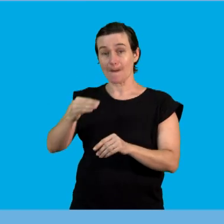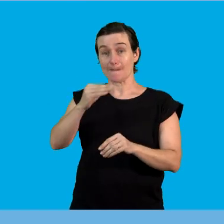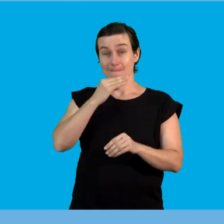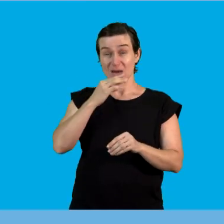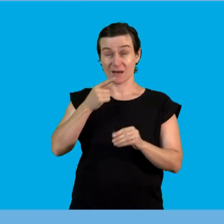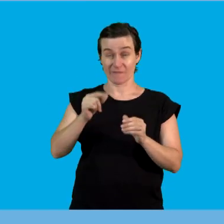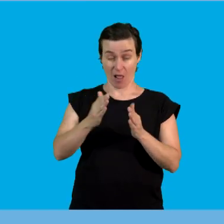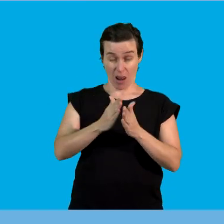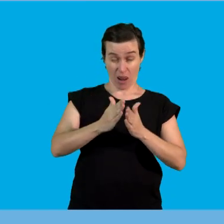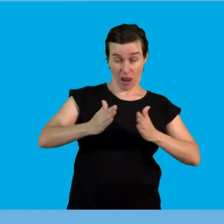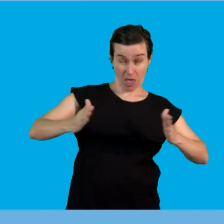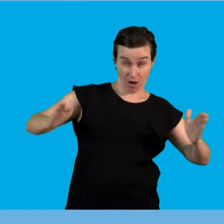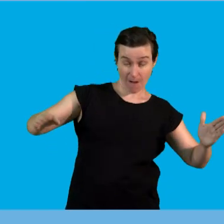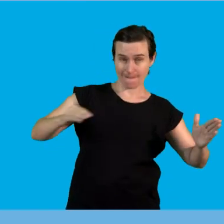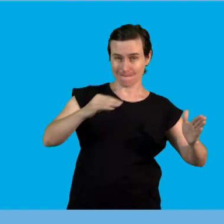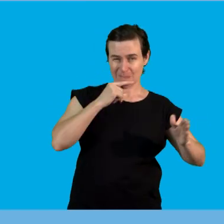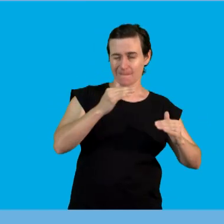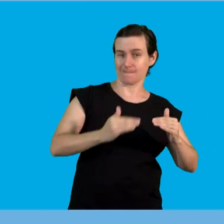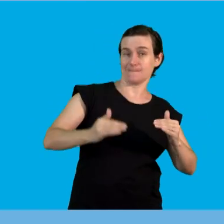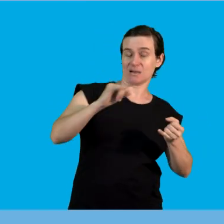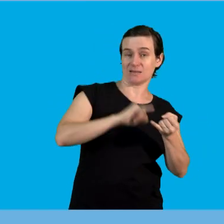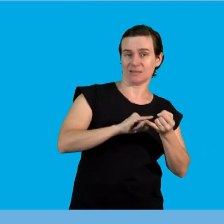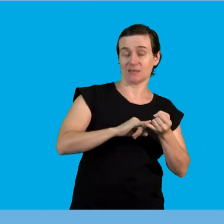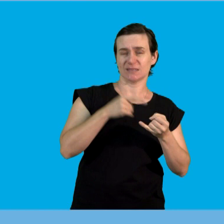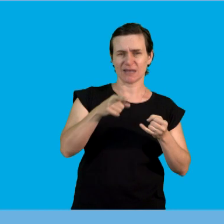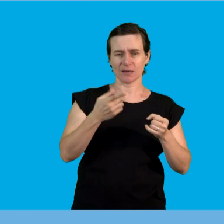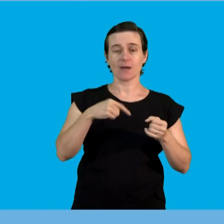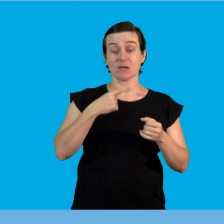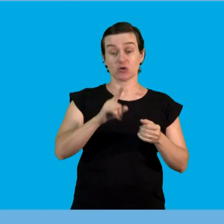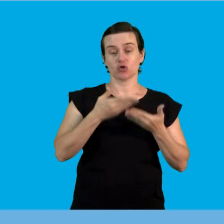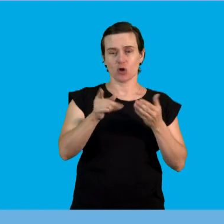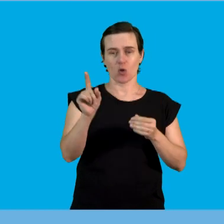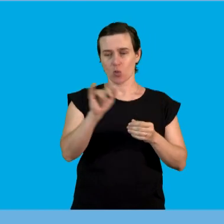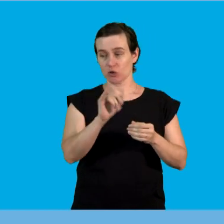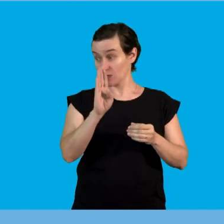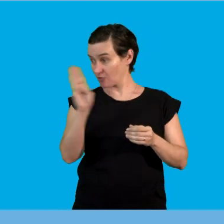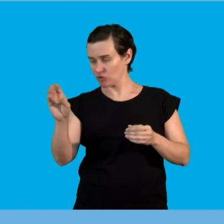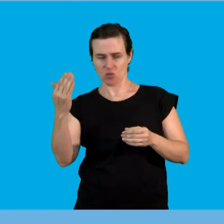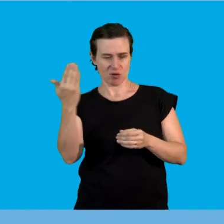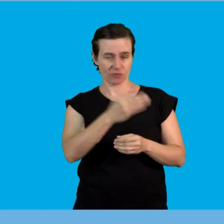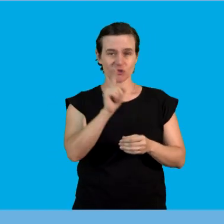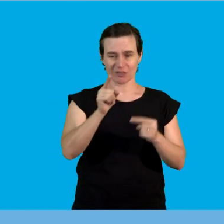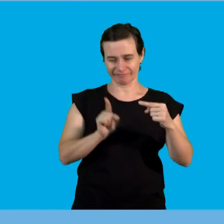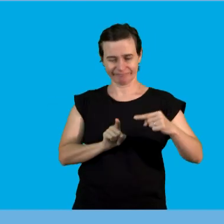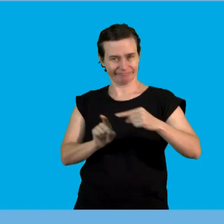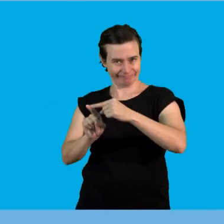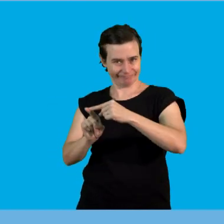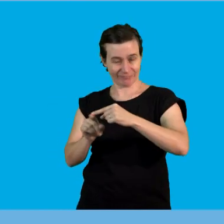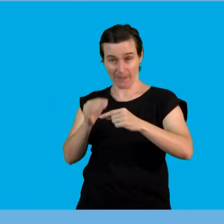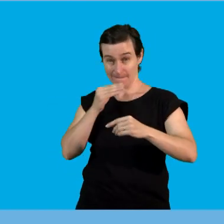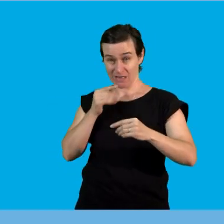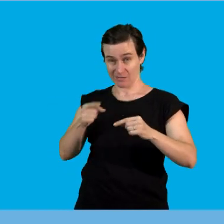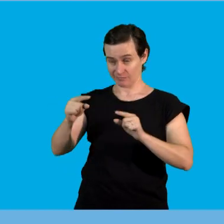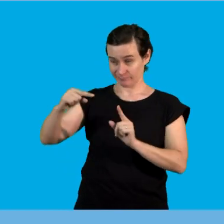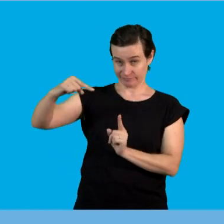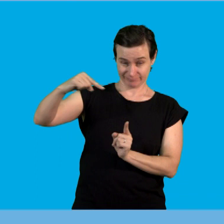arrow determines the size of the arrow, and then the arrowhead determines the direction. So because our arrowhead here is facing to